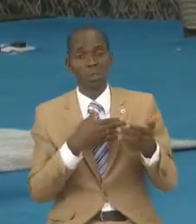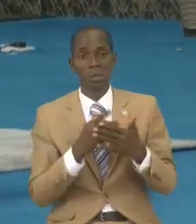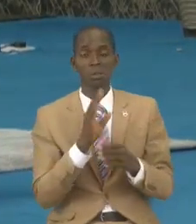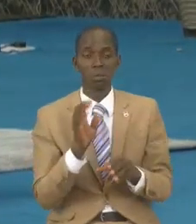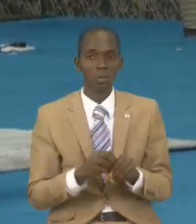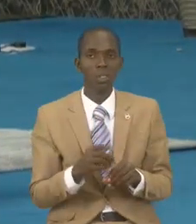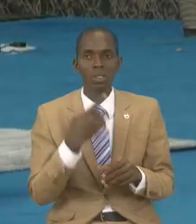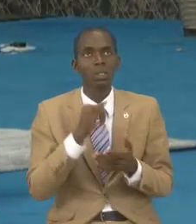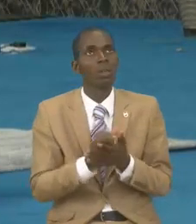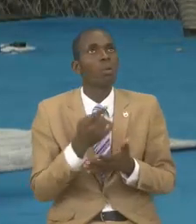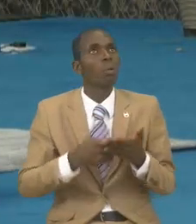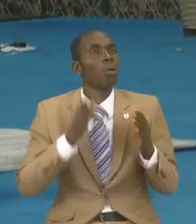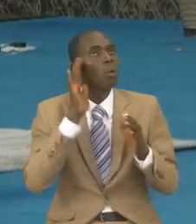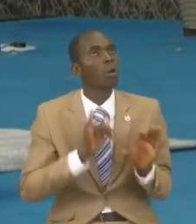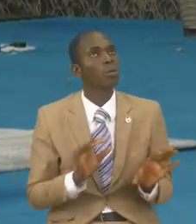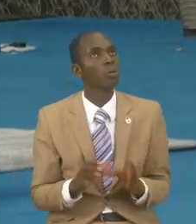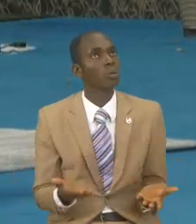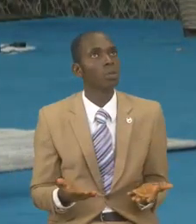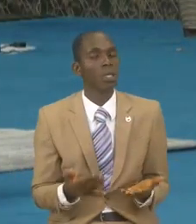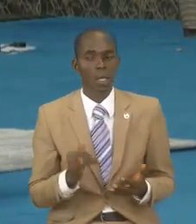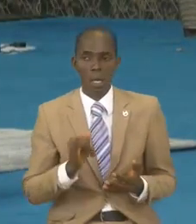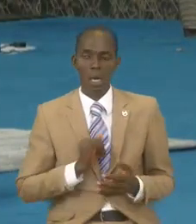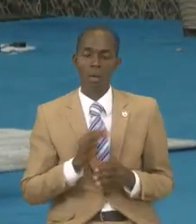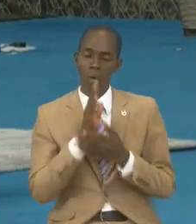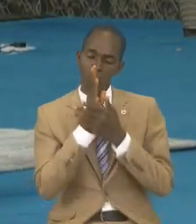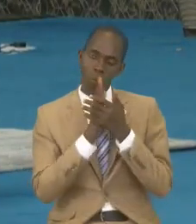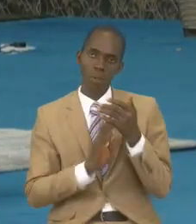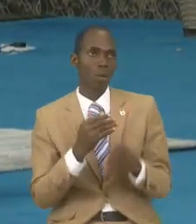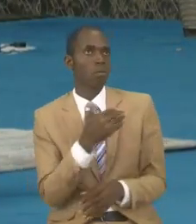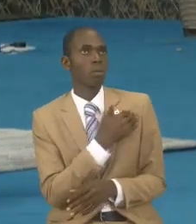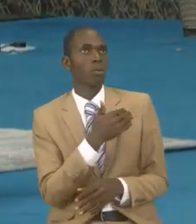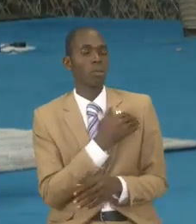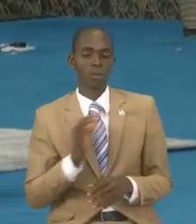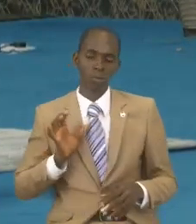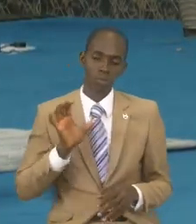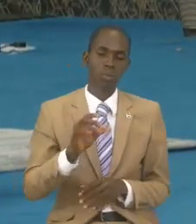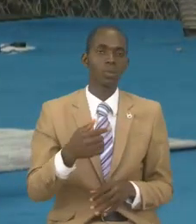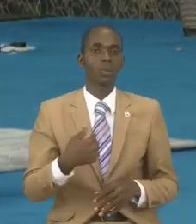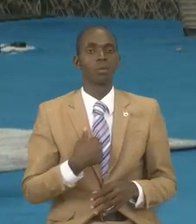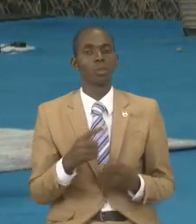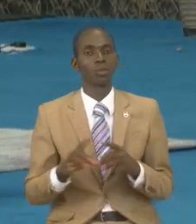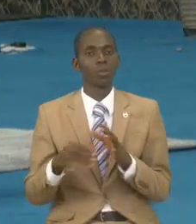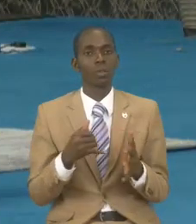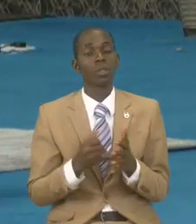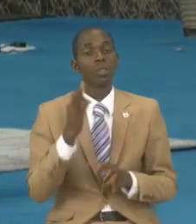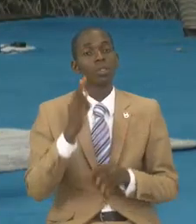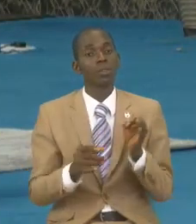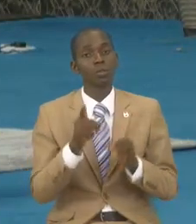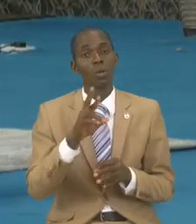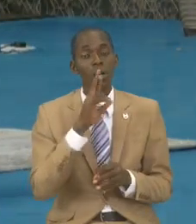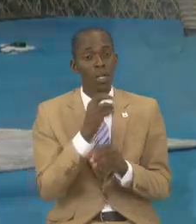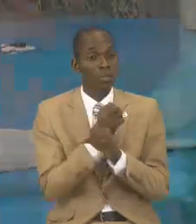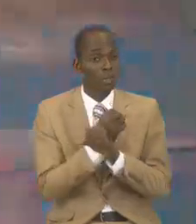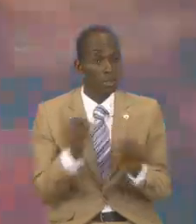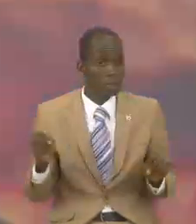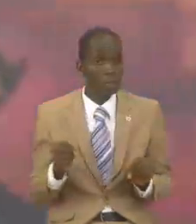I do? She pushed me to it. If you are born again, but now you also